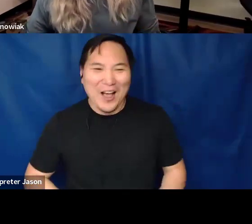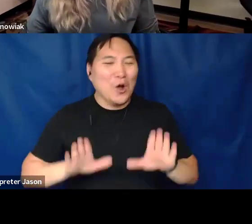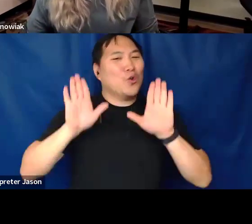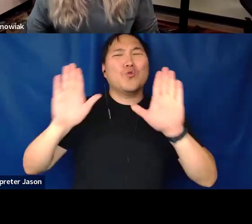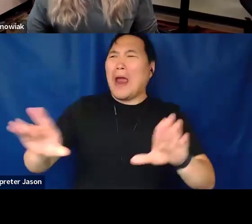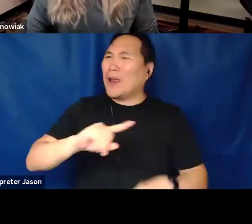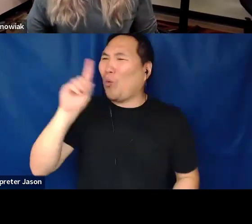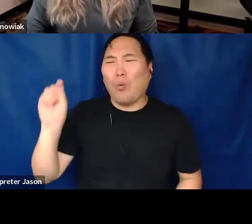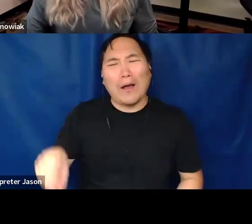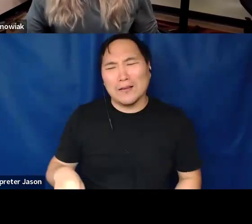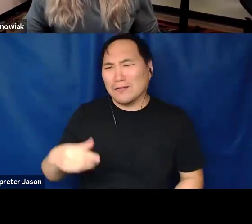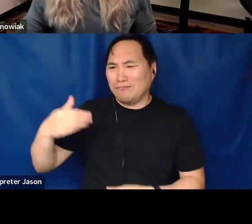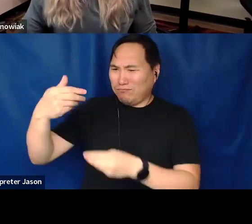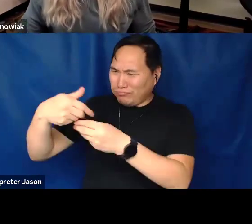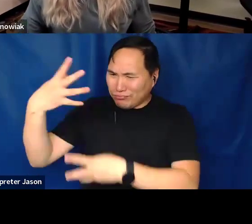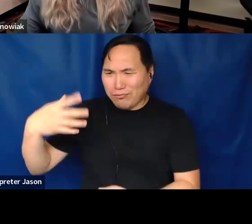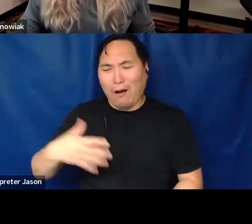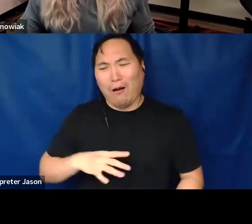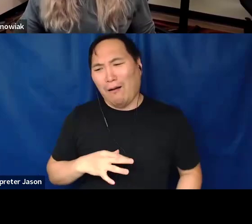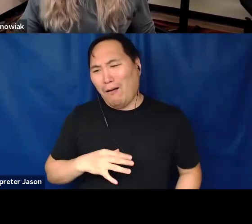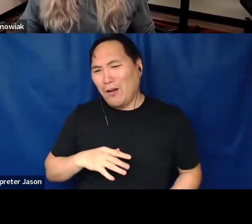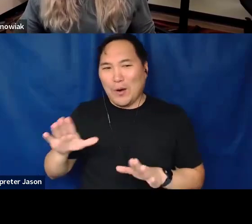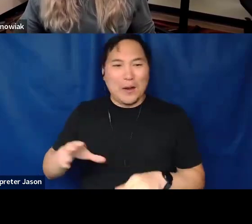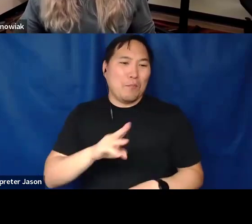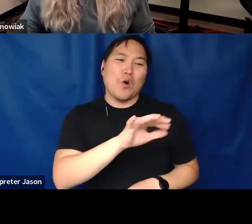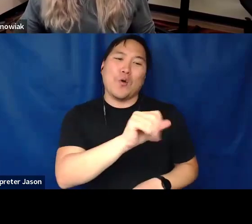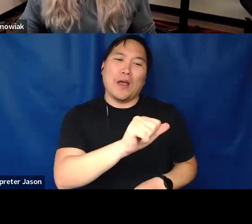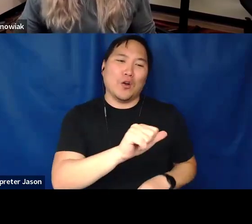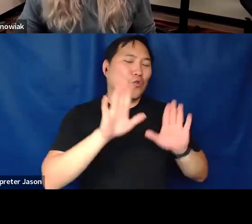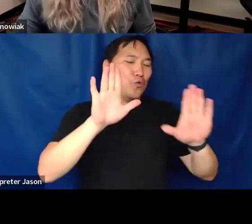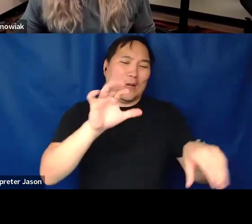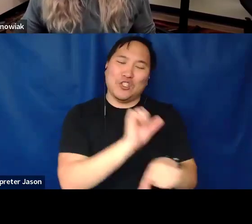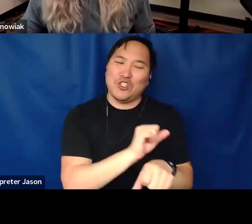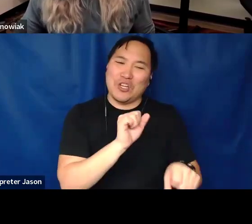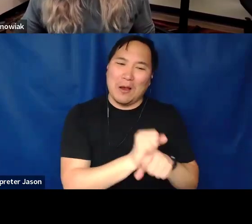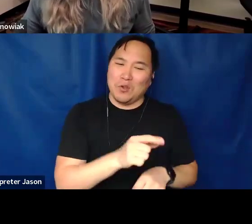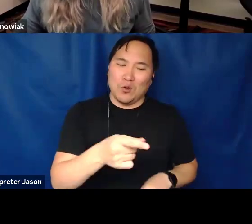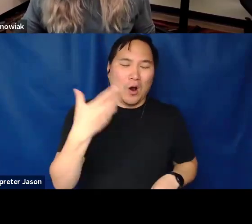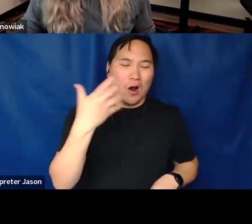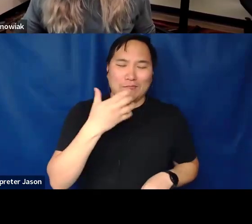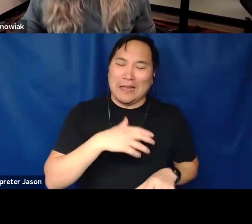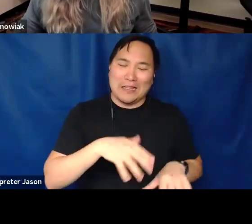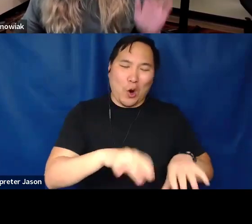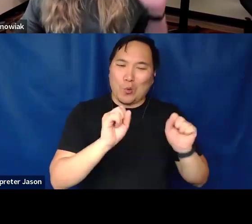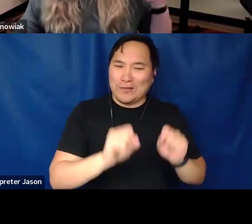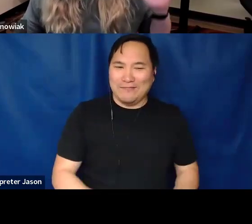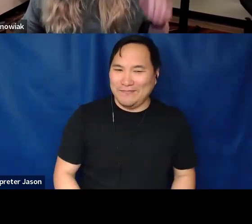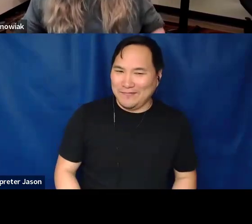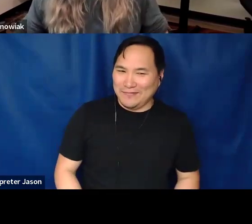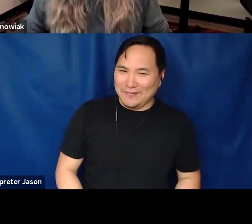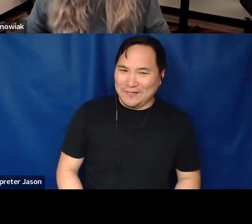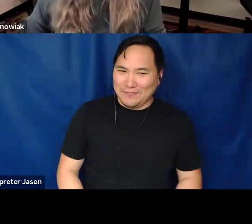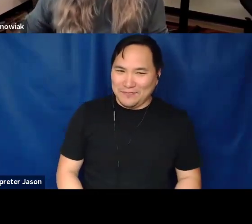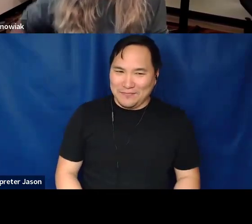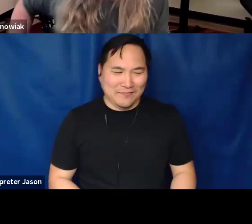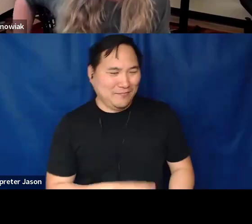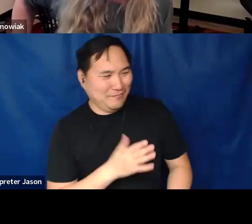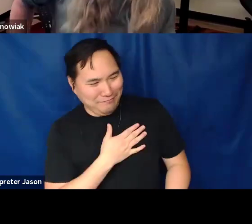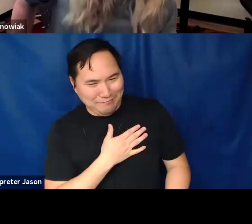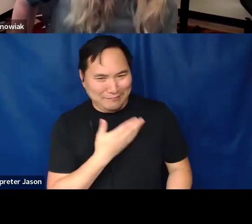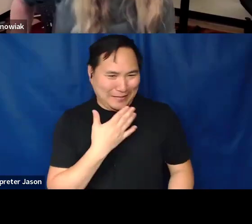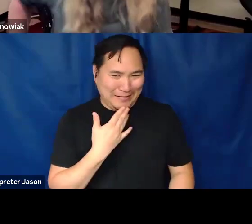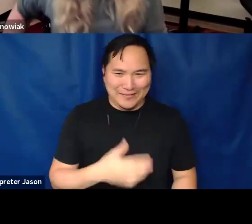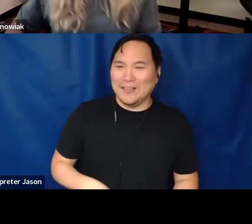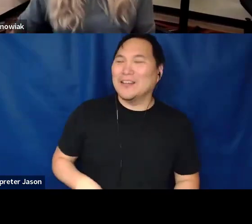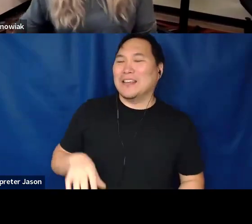from folks. And again, thanks, Maria. Great job as a host too. You do that so well. So, Gwyneth, way